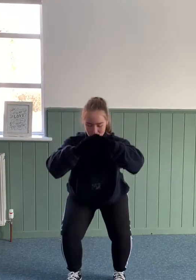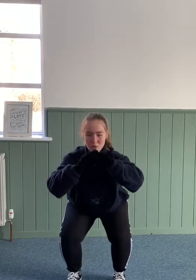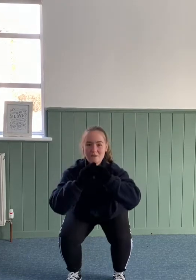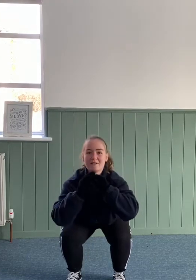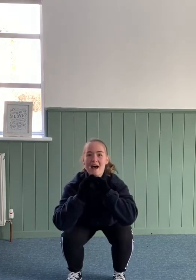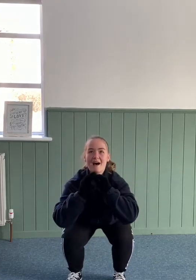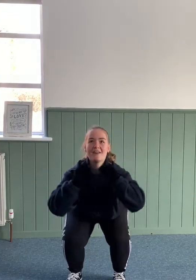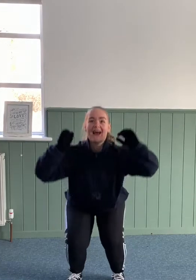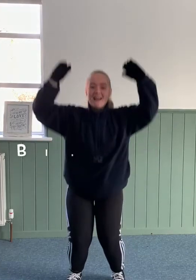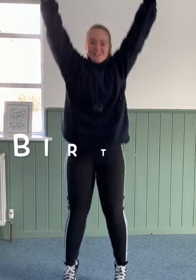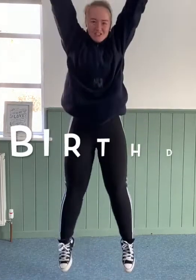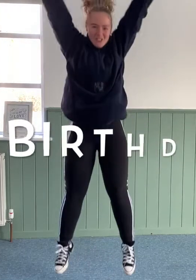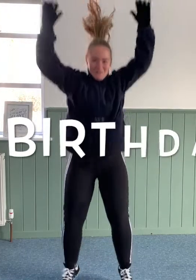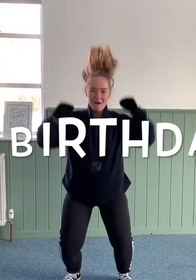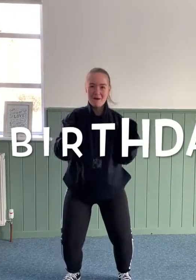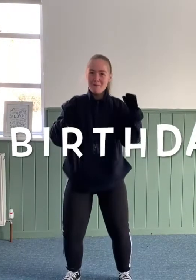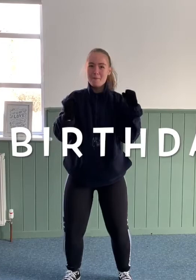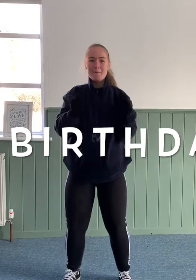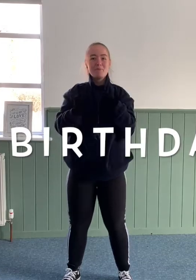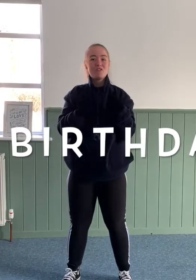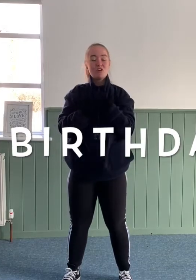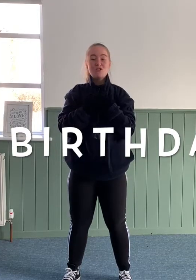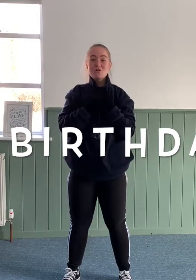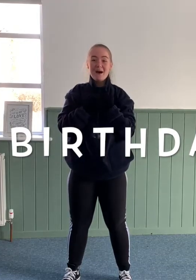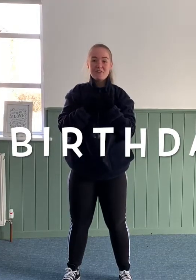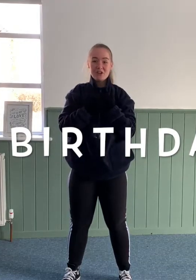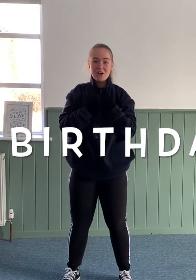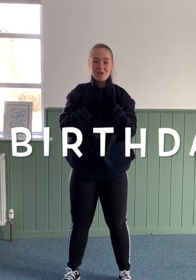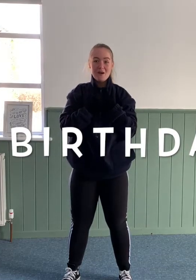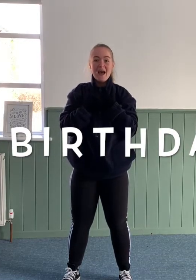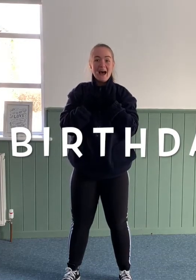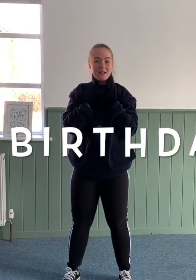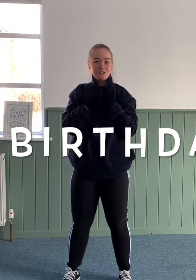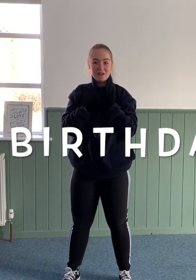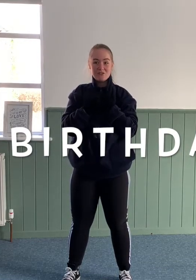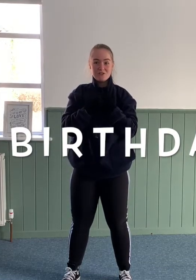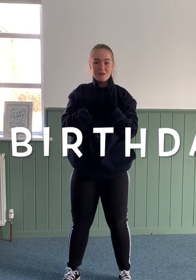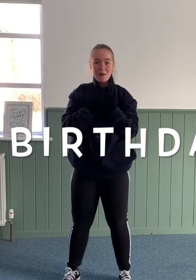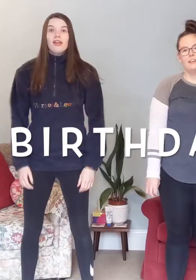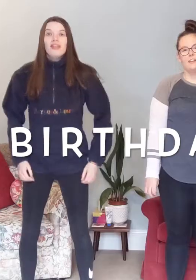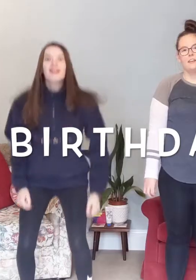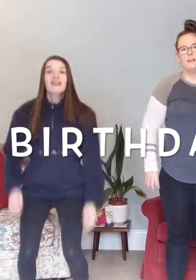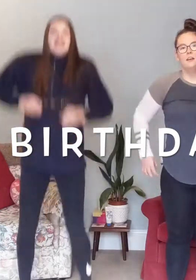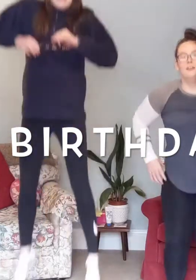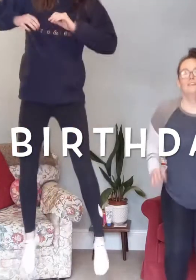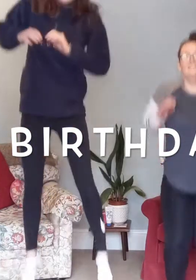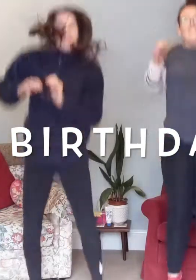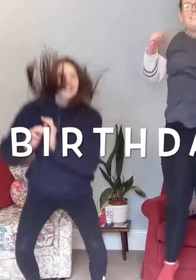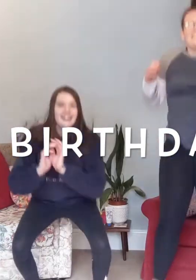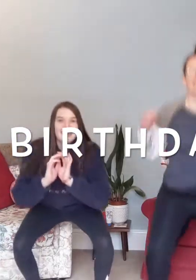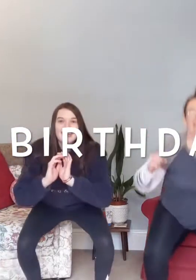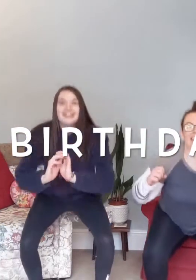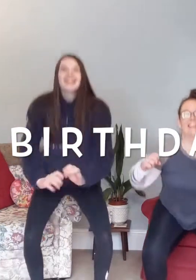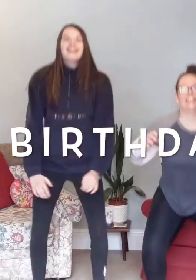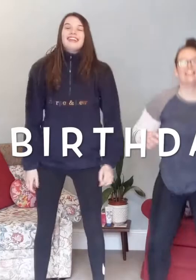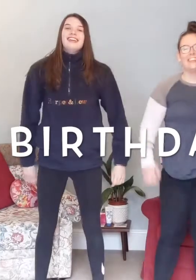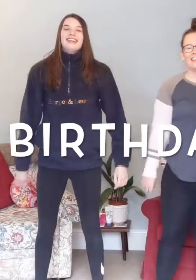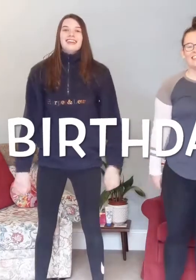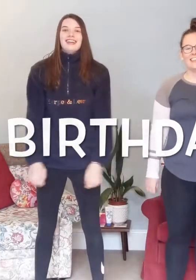to squat down and jump up. So you have a go at trying to do that one.